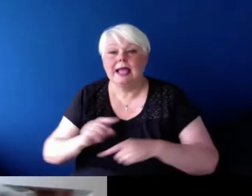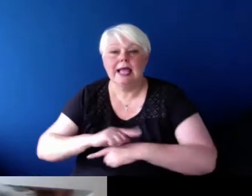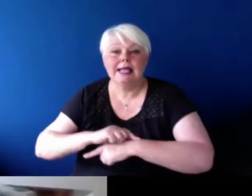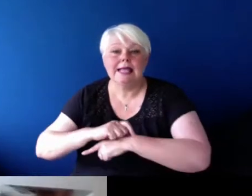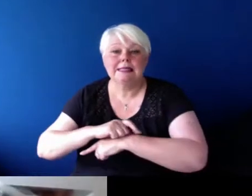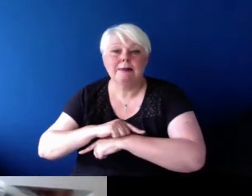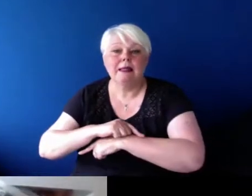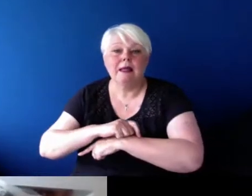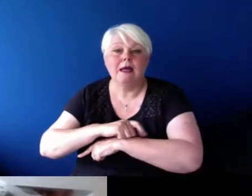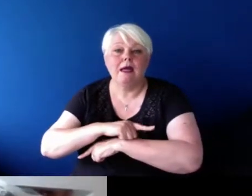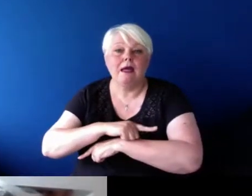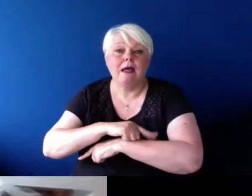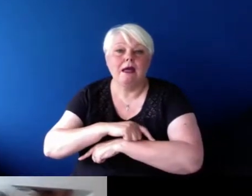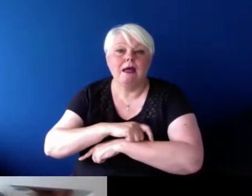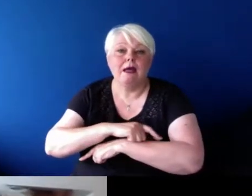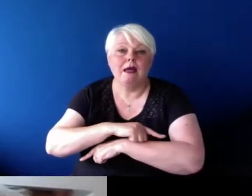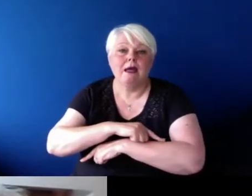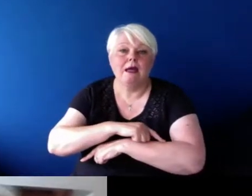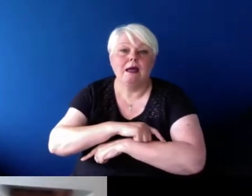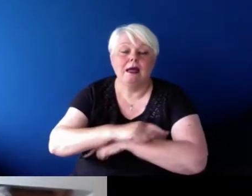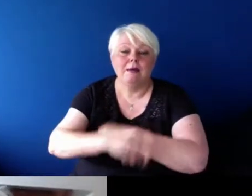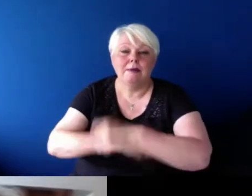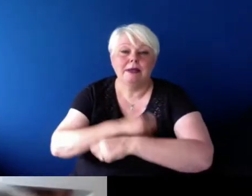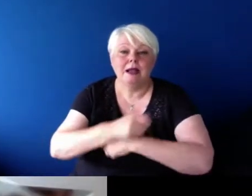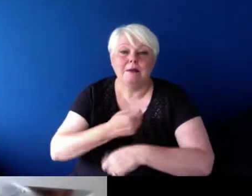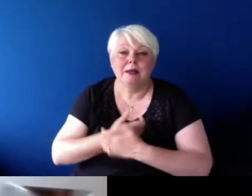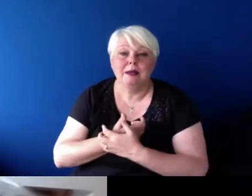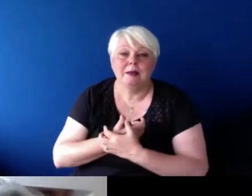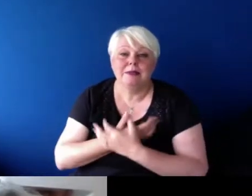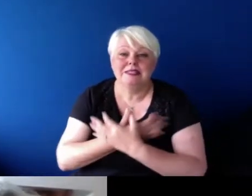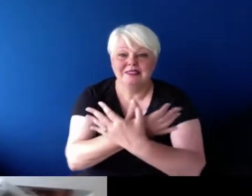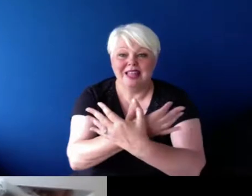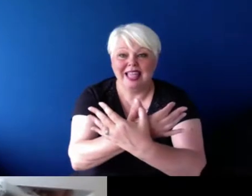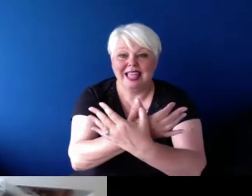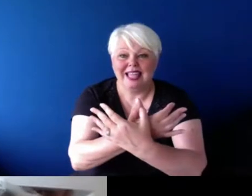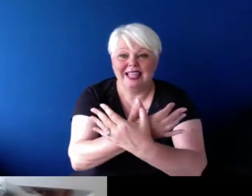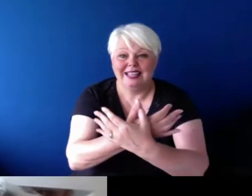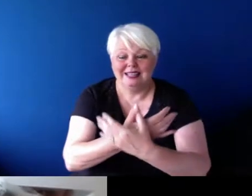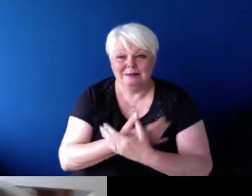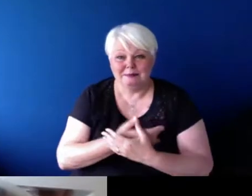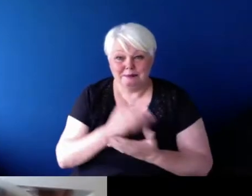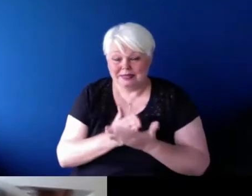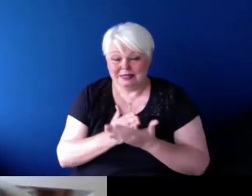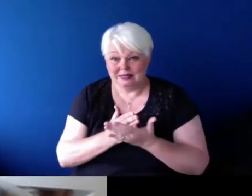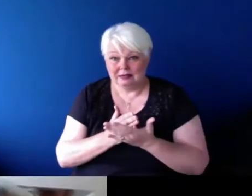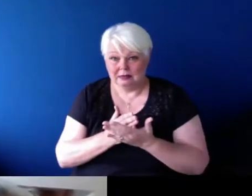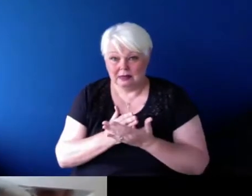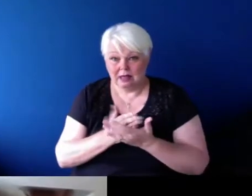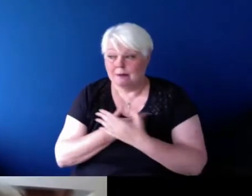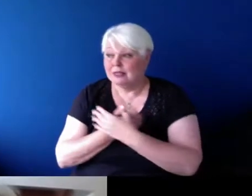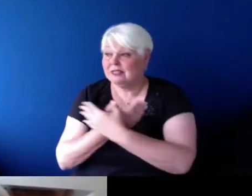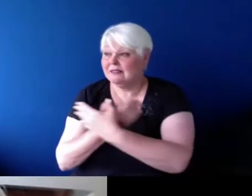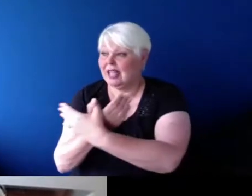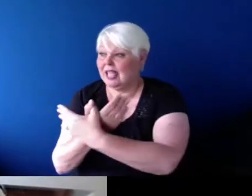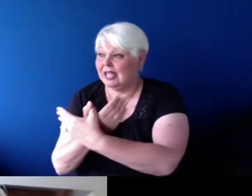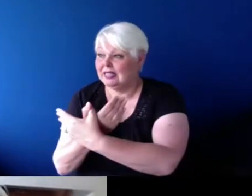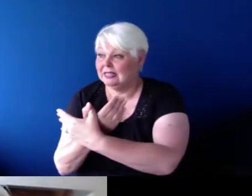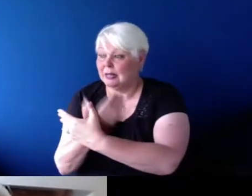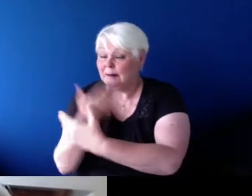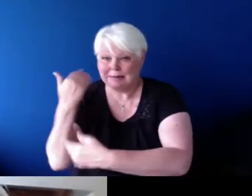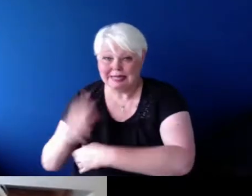a butterfly. You know, a caterpillar isn't just a caterpillar that's grown some wings and decided to fly.